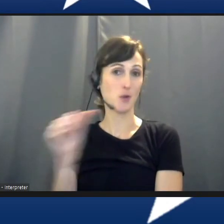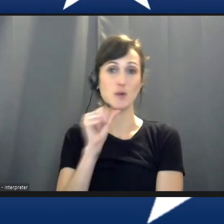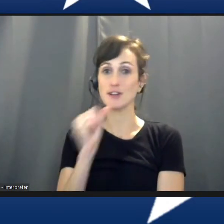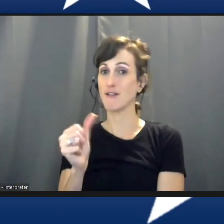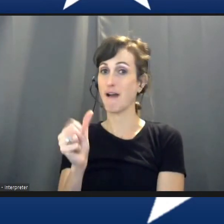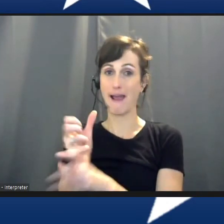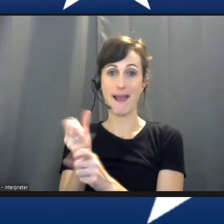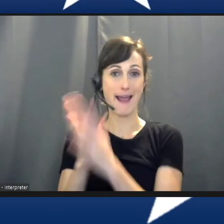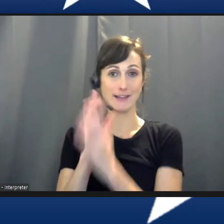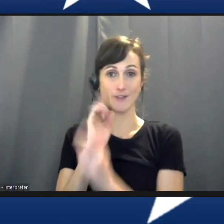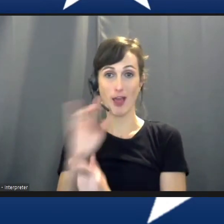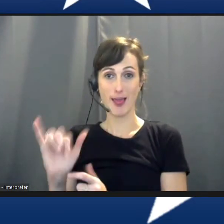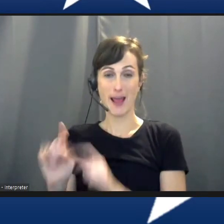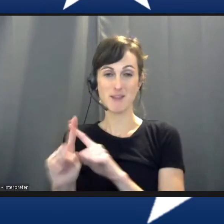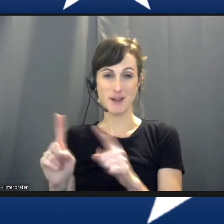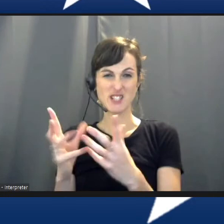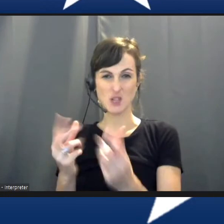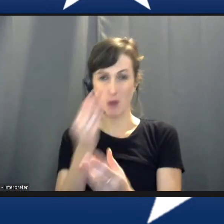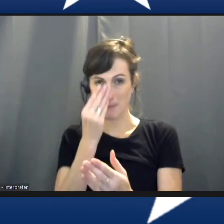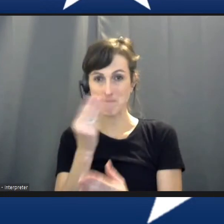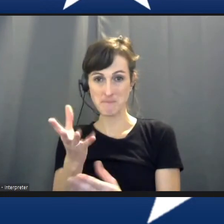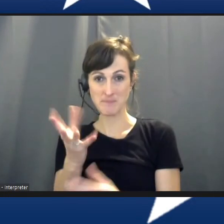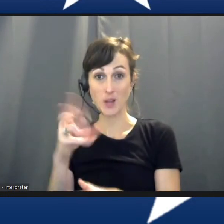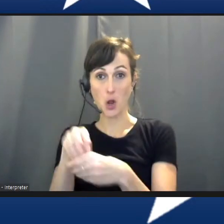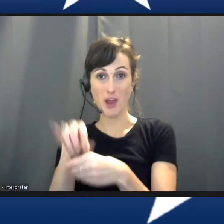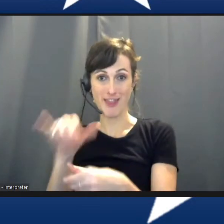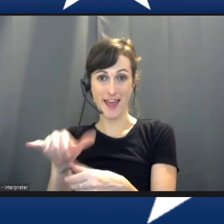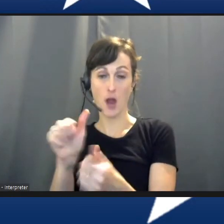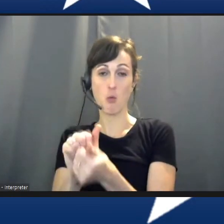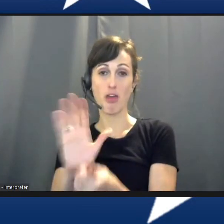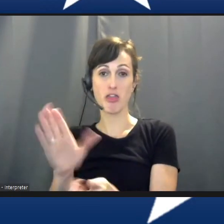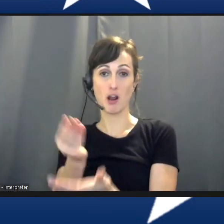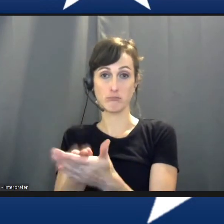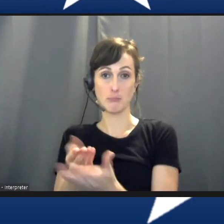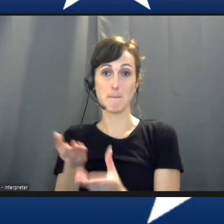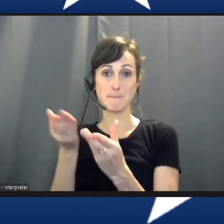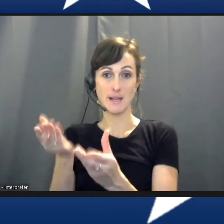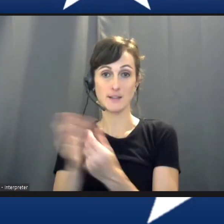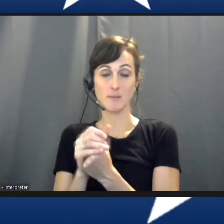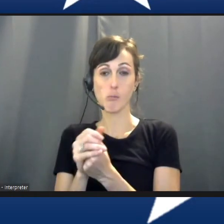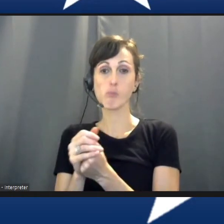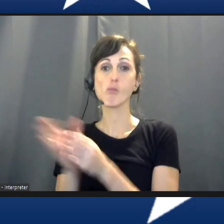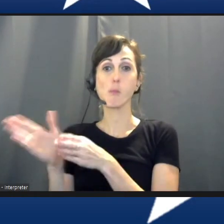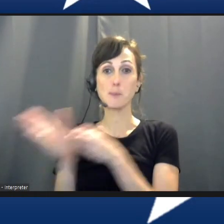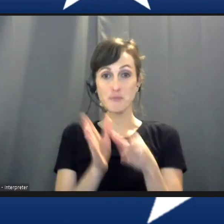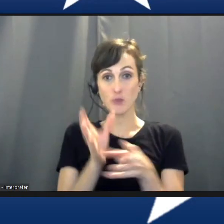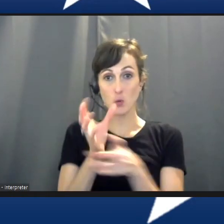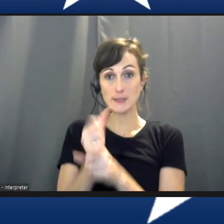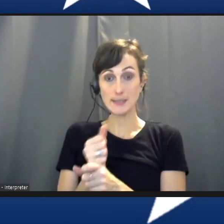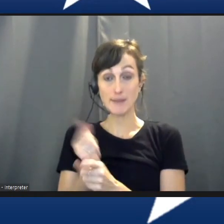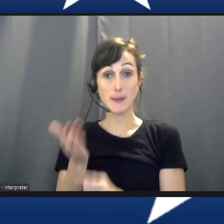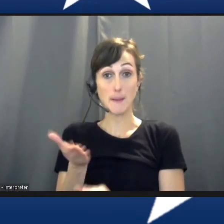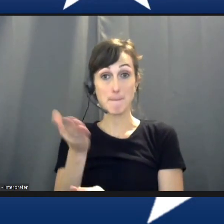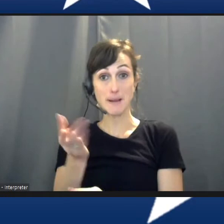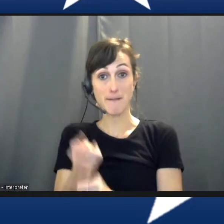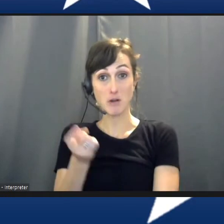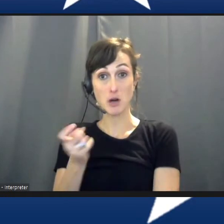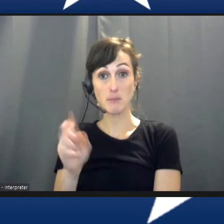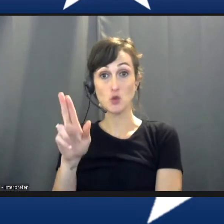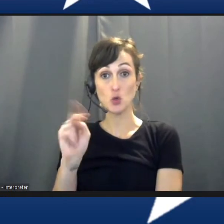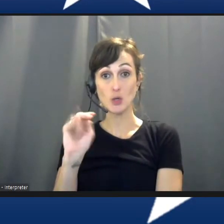but I just want to make note they included that in their bid. We received a bid from Unique